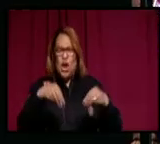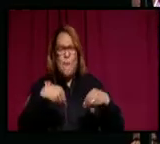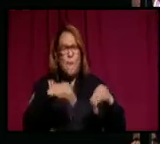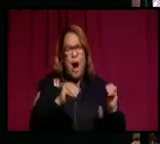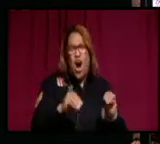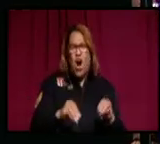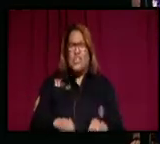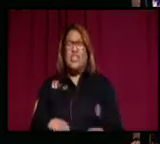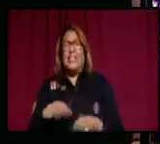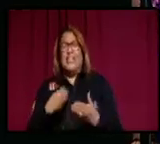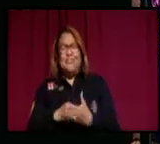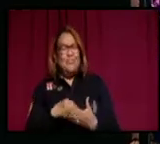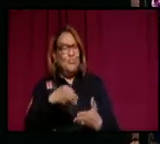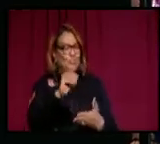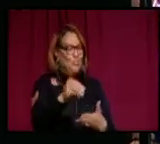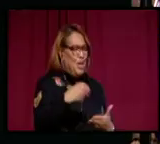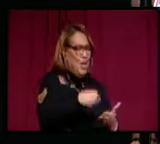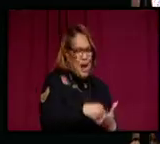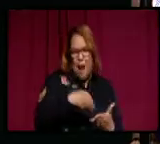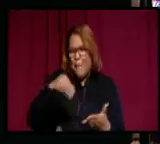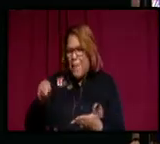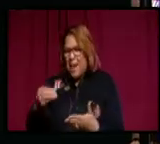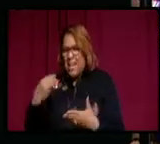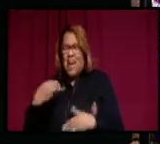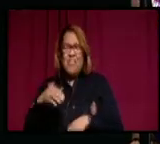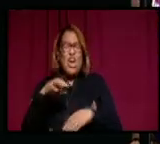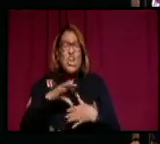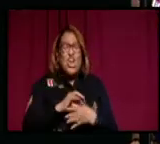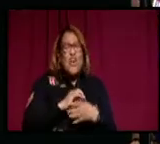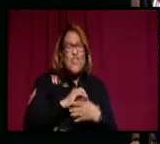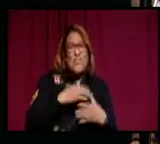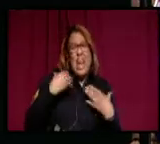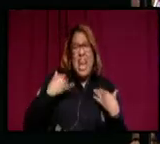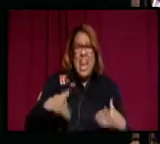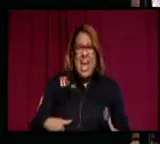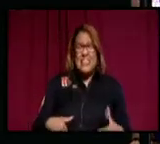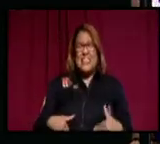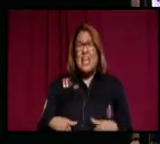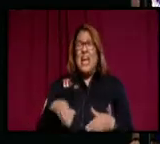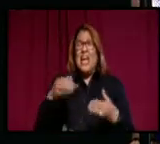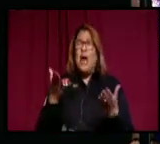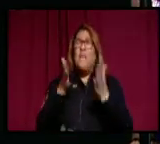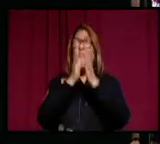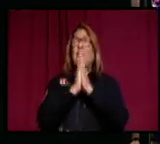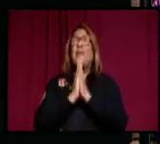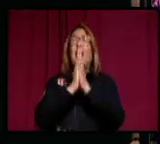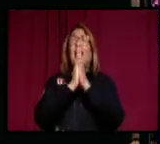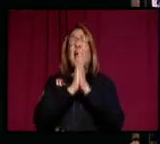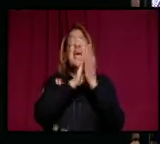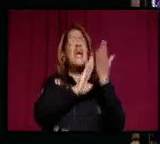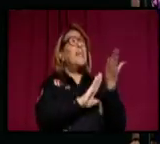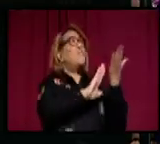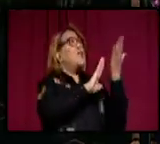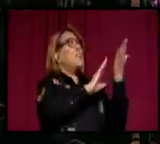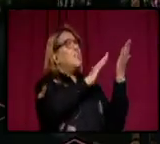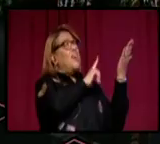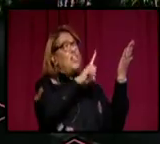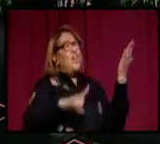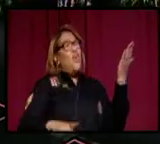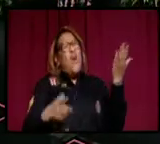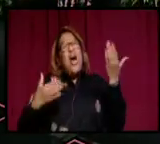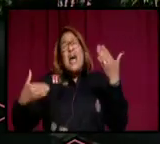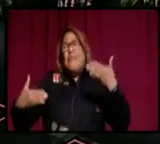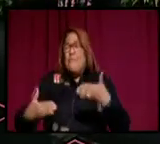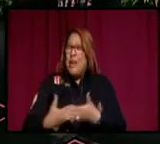the shopping and back to the fleshly things, but get on your face before God and say, Lord, restore me and save me all